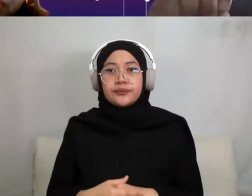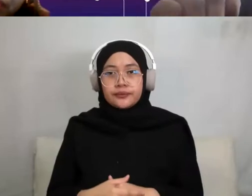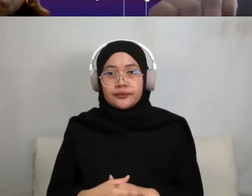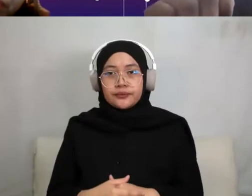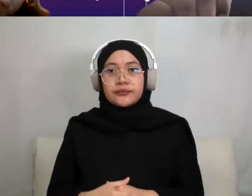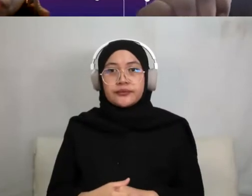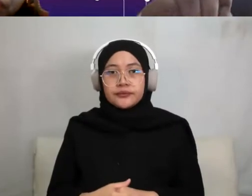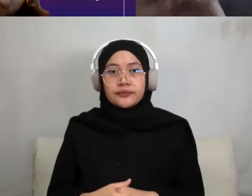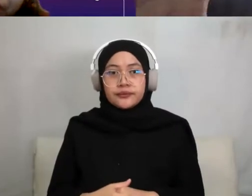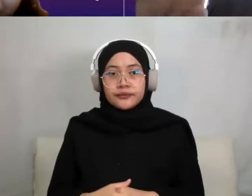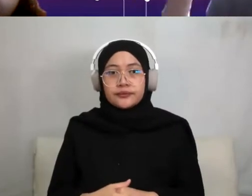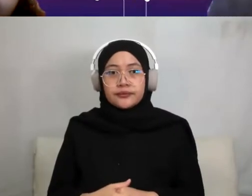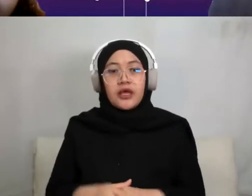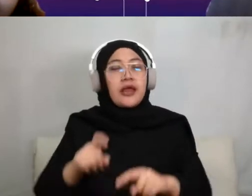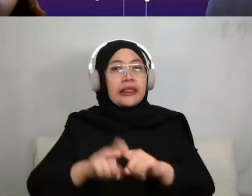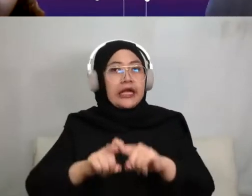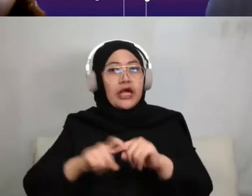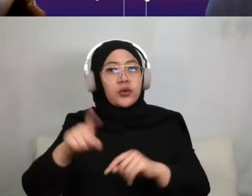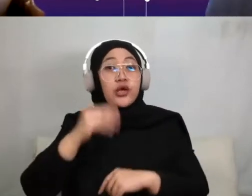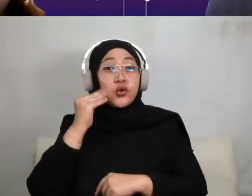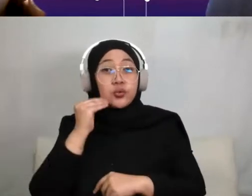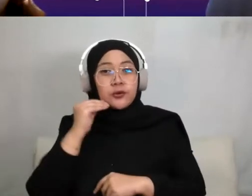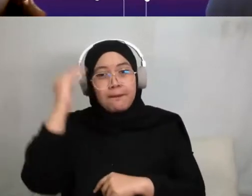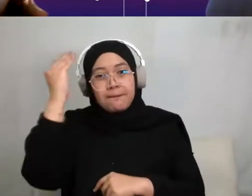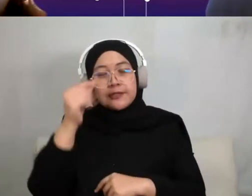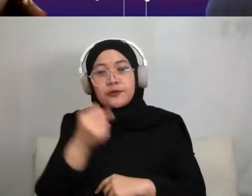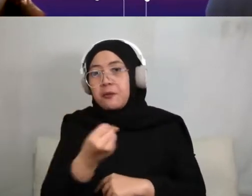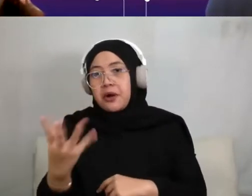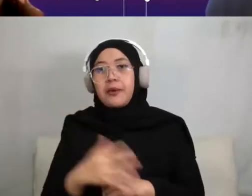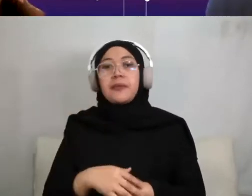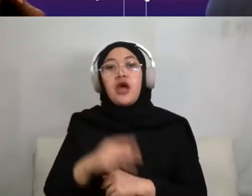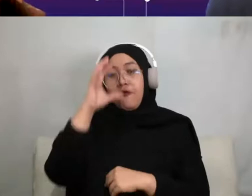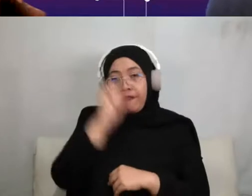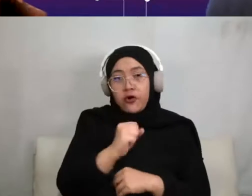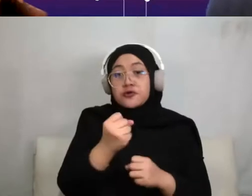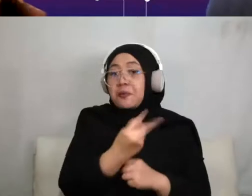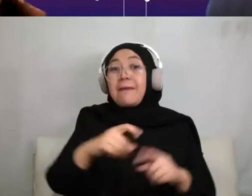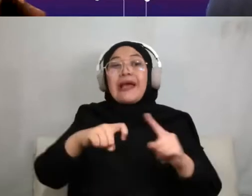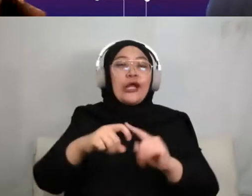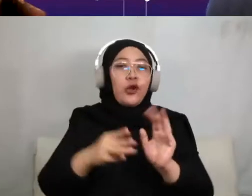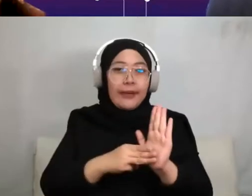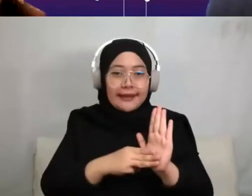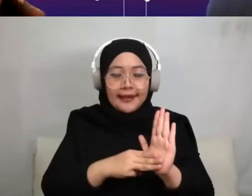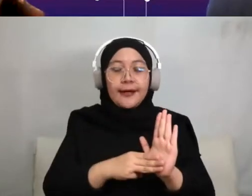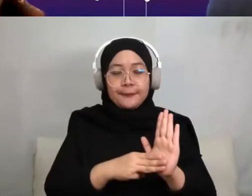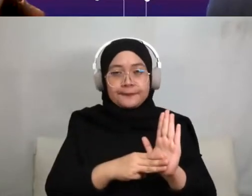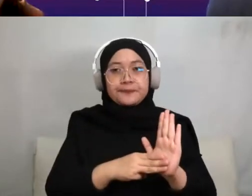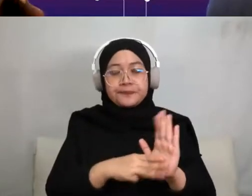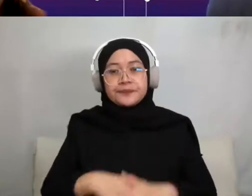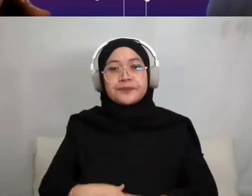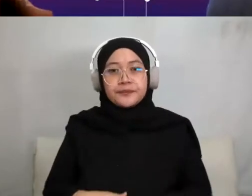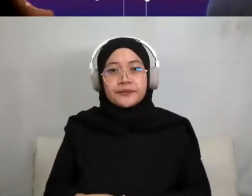period. So please focus on more kilometers so that you will have an effective electric bus ecosystem in the country.